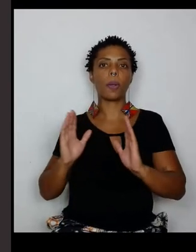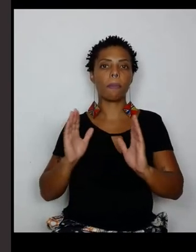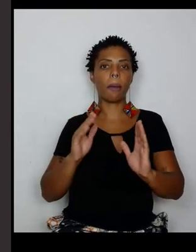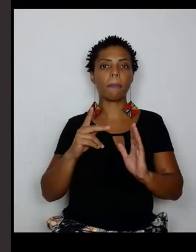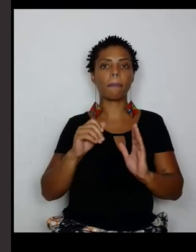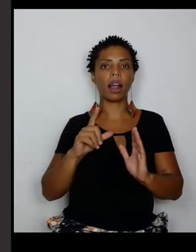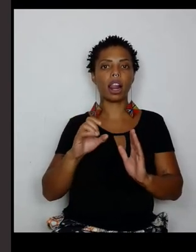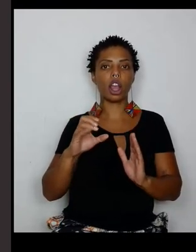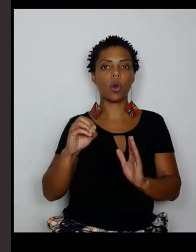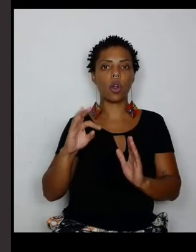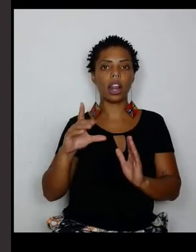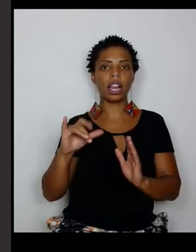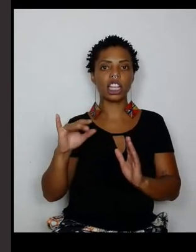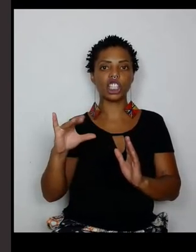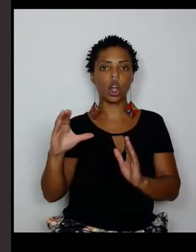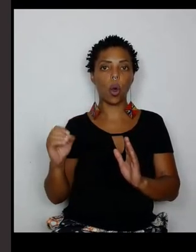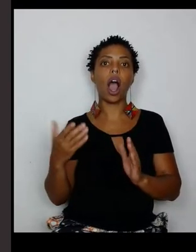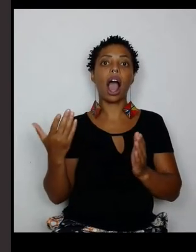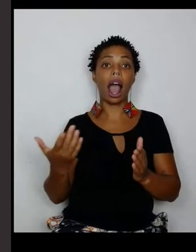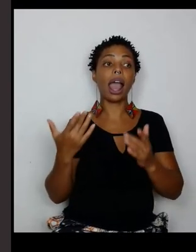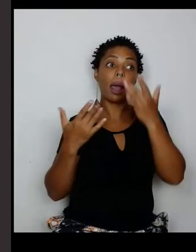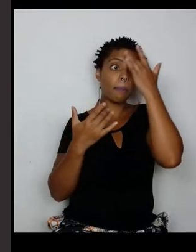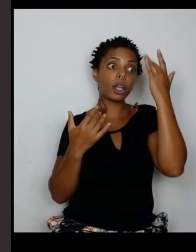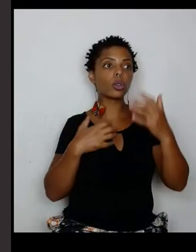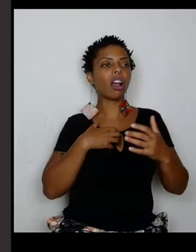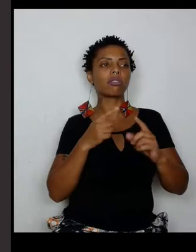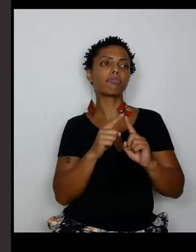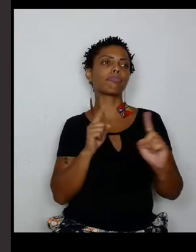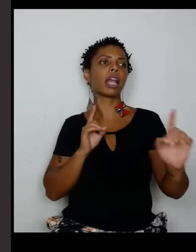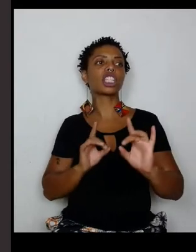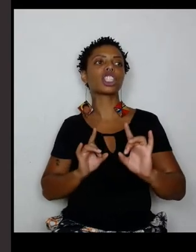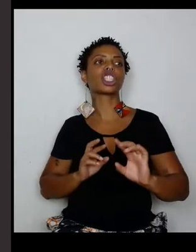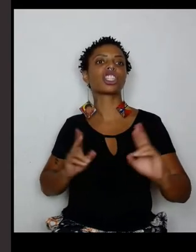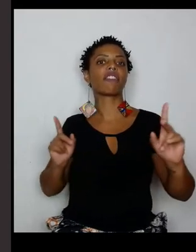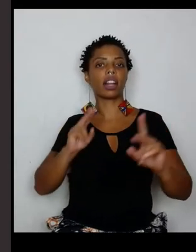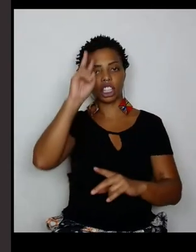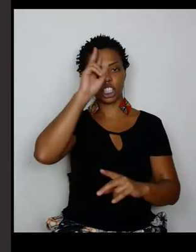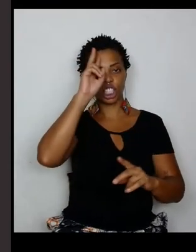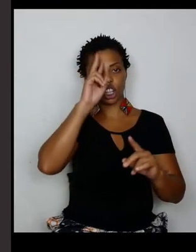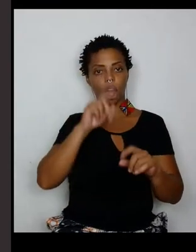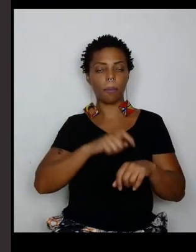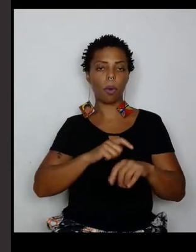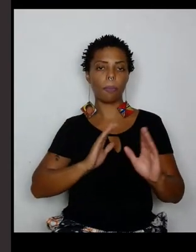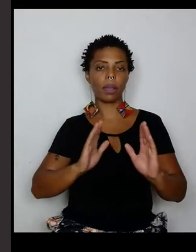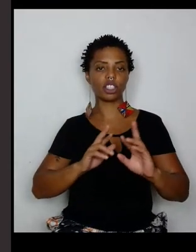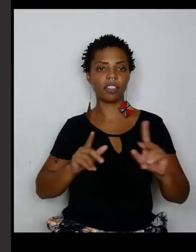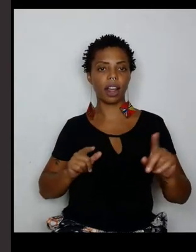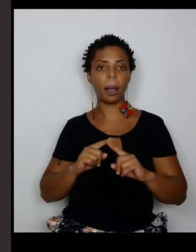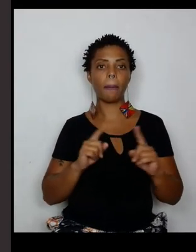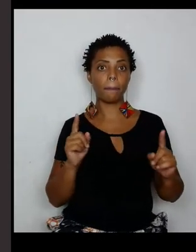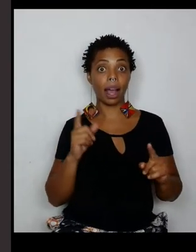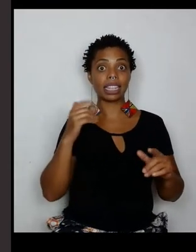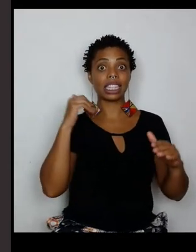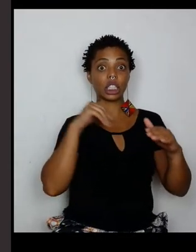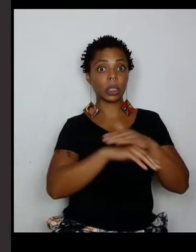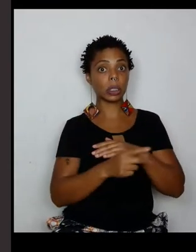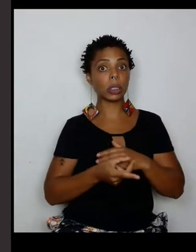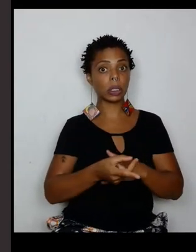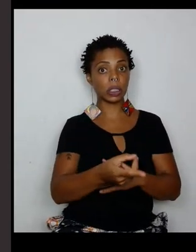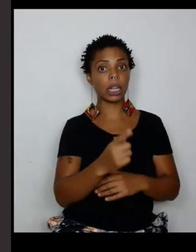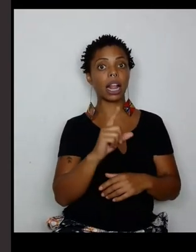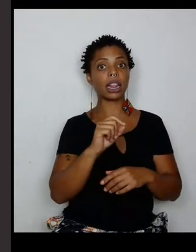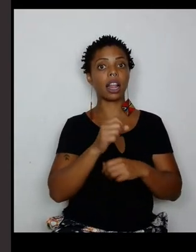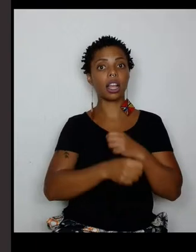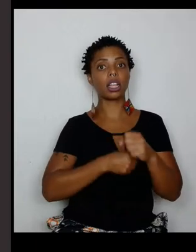audience nevertheless after purchasing the work state officials hid it away for about a decade before shipping it off to nant but has remained ever